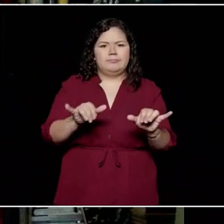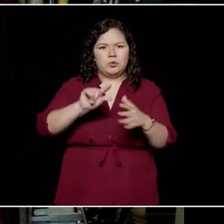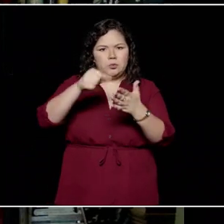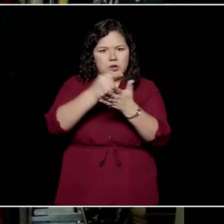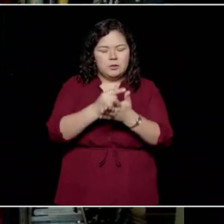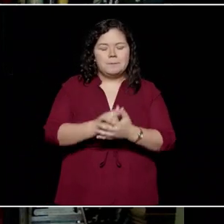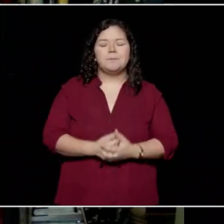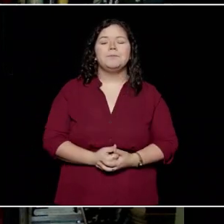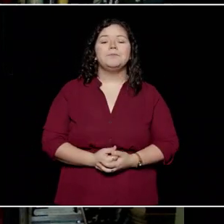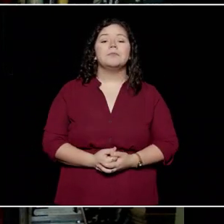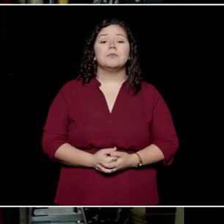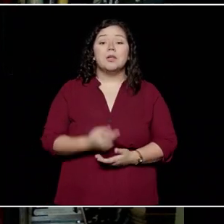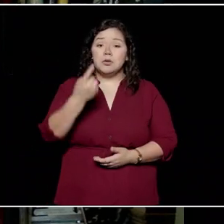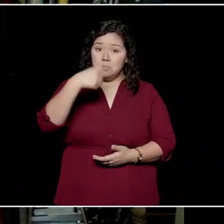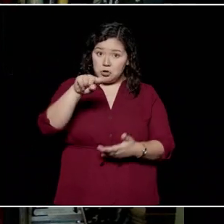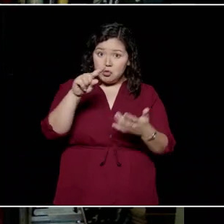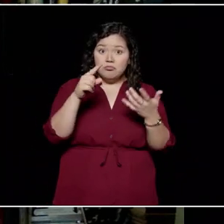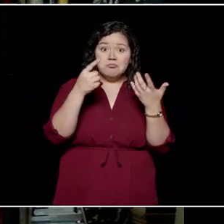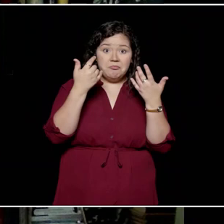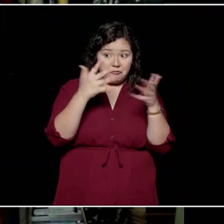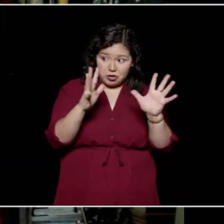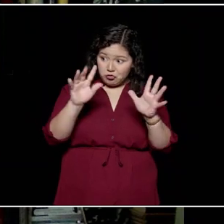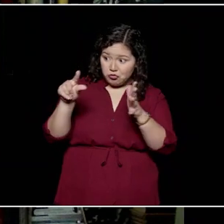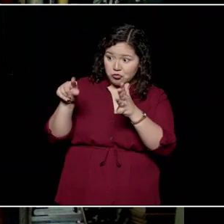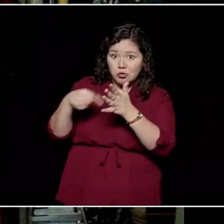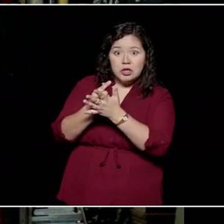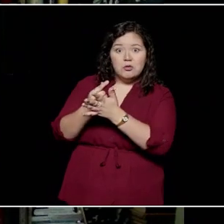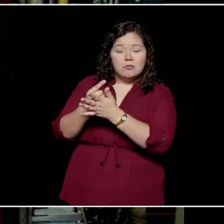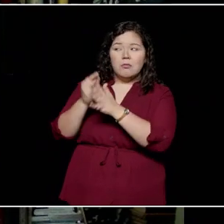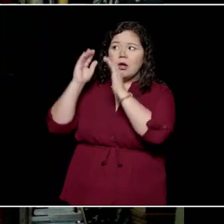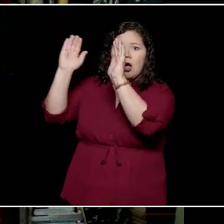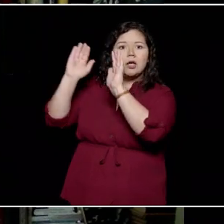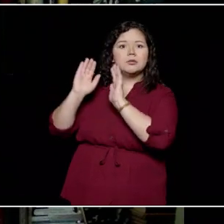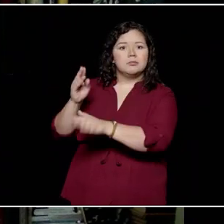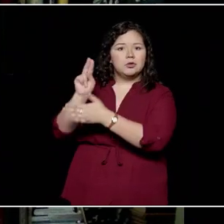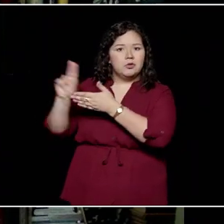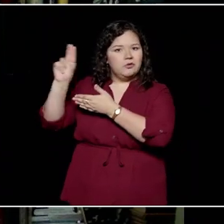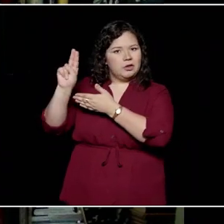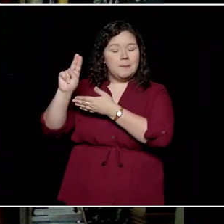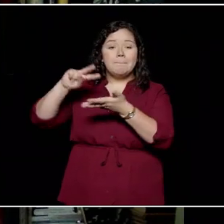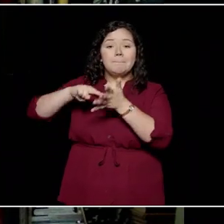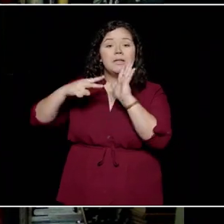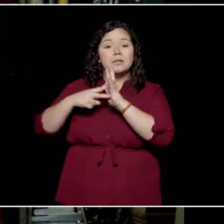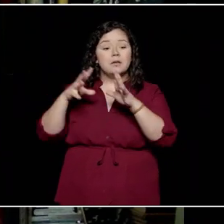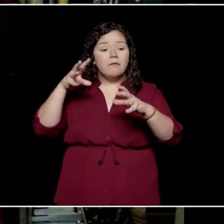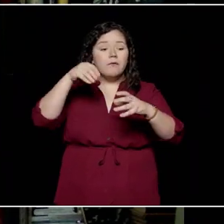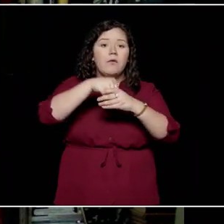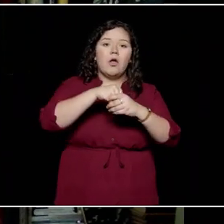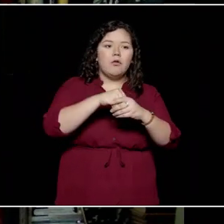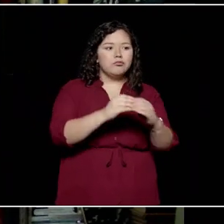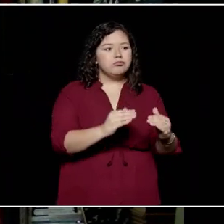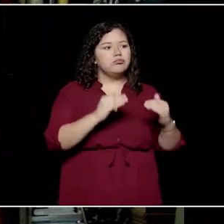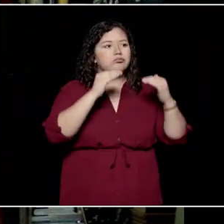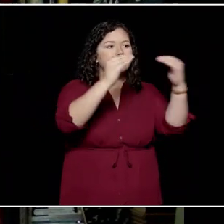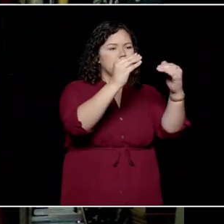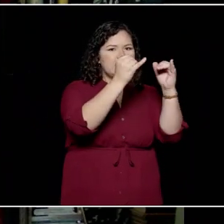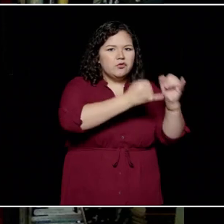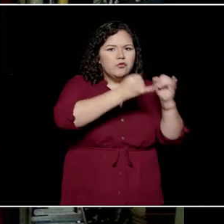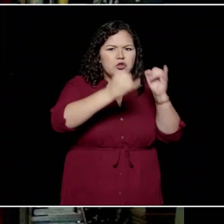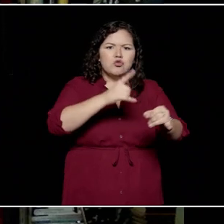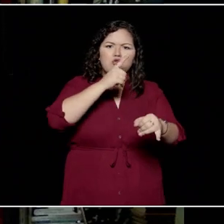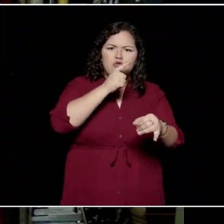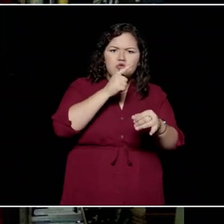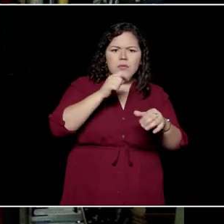is that you are now graduates of an incredible university. You have now joined a very distinguished group of individuals respected all over the